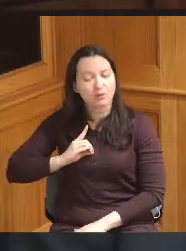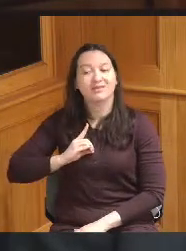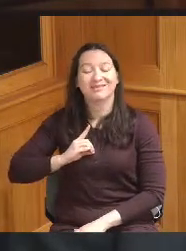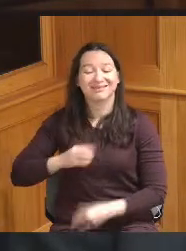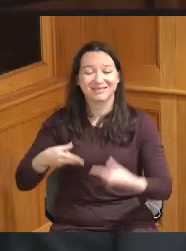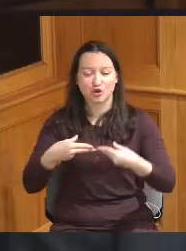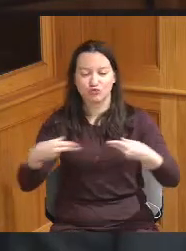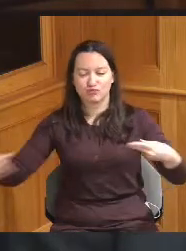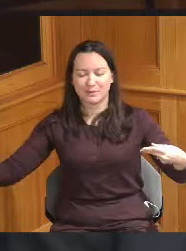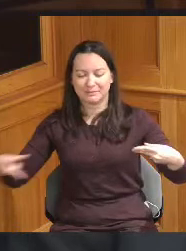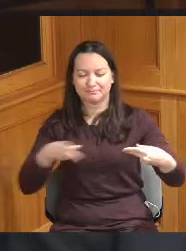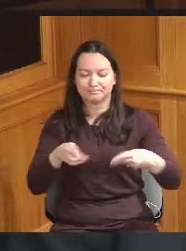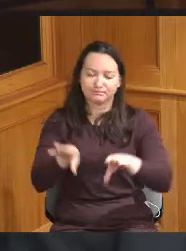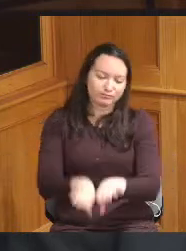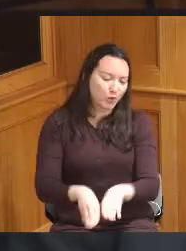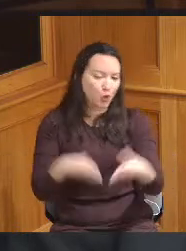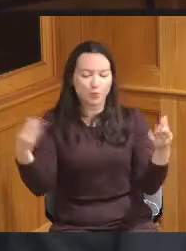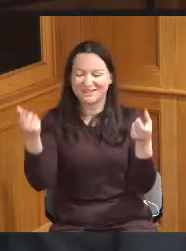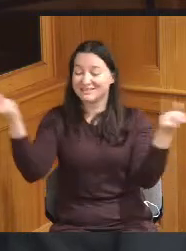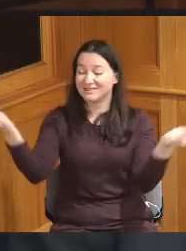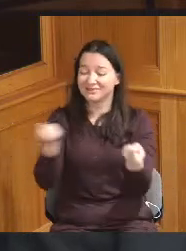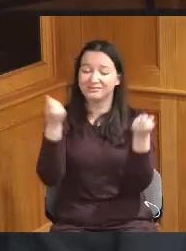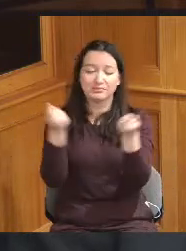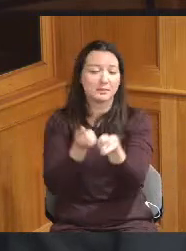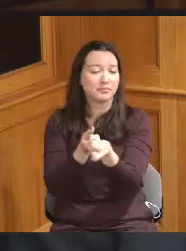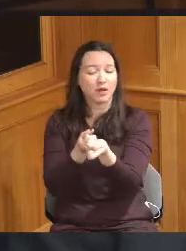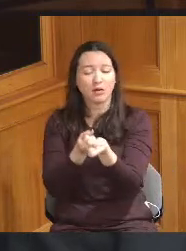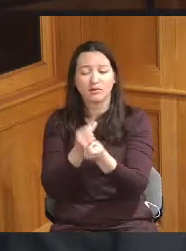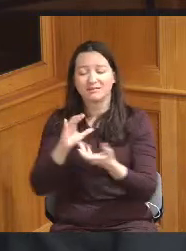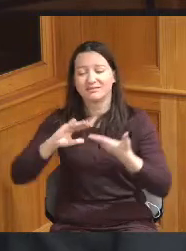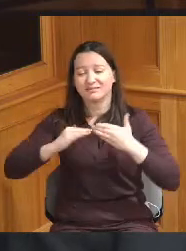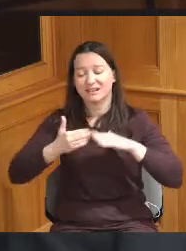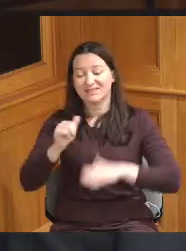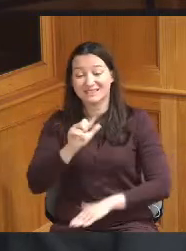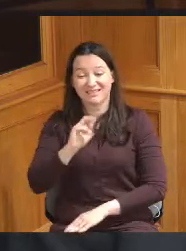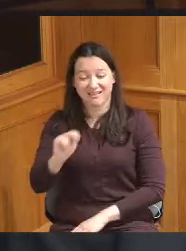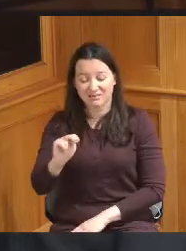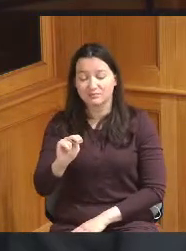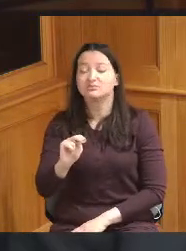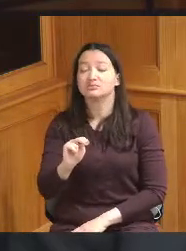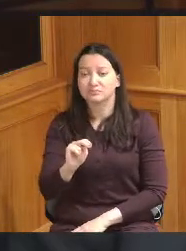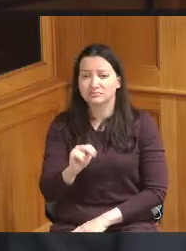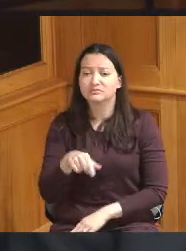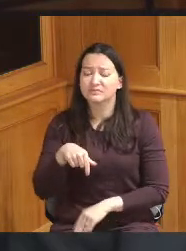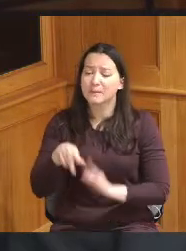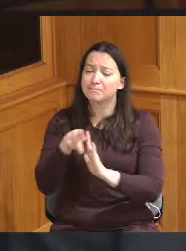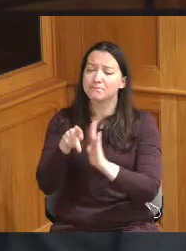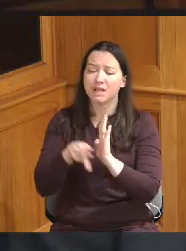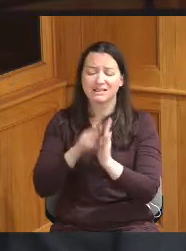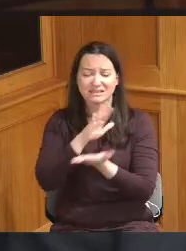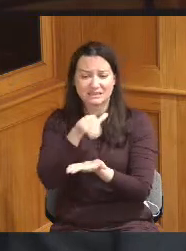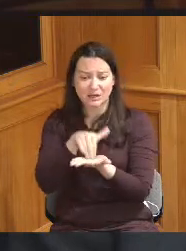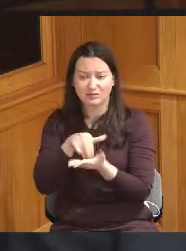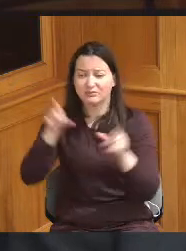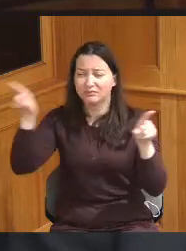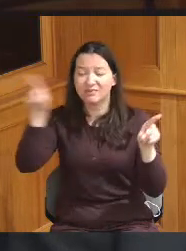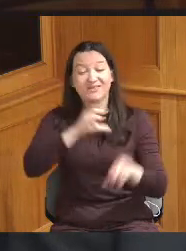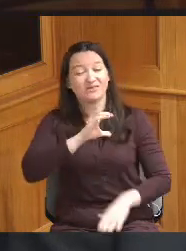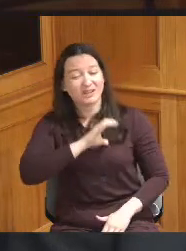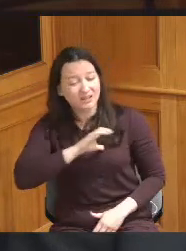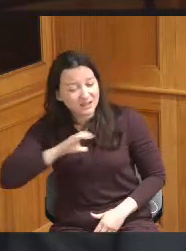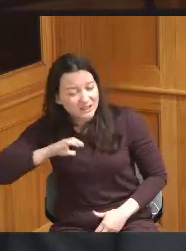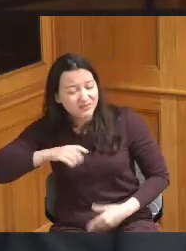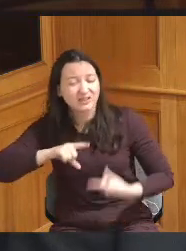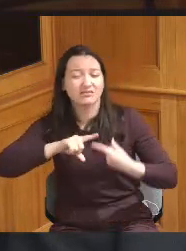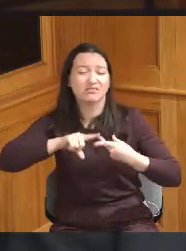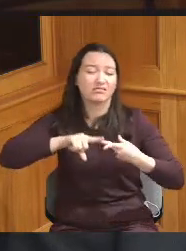ribbon cutting. I think that'll be a good thing for the city of Cincinnati. There are these kinds of policy centers exist in Cleveland, they exist